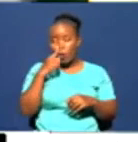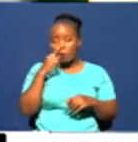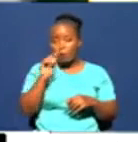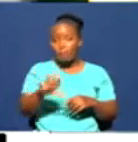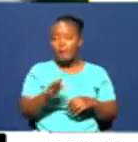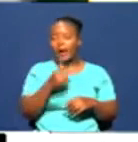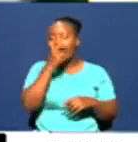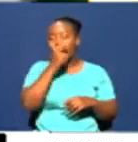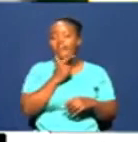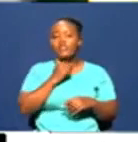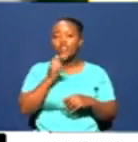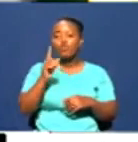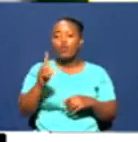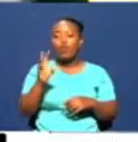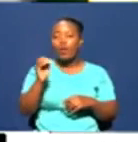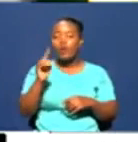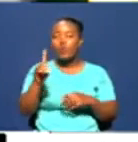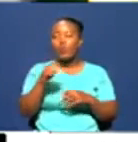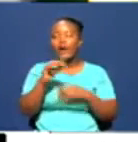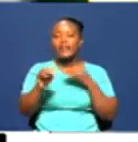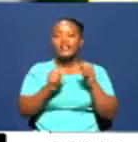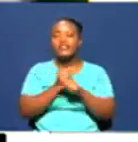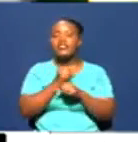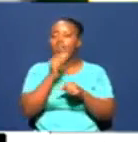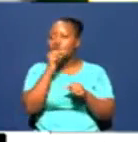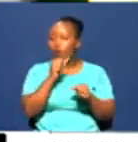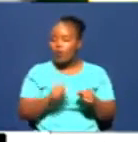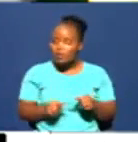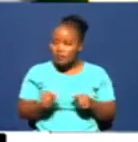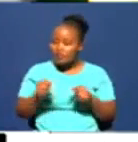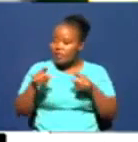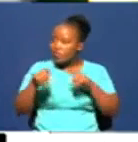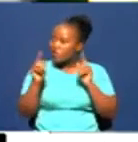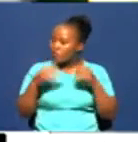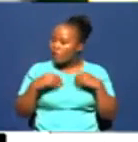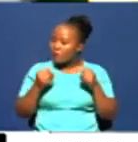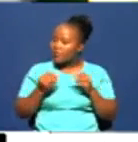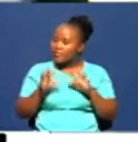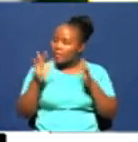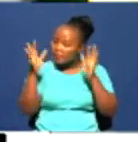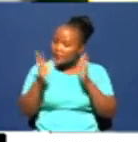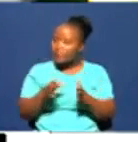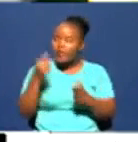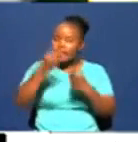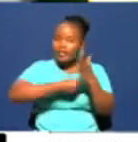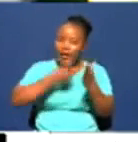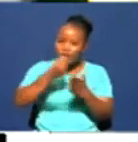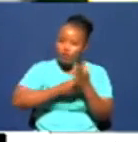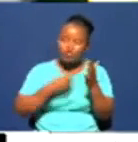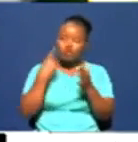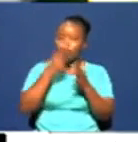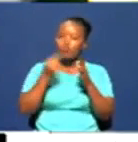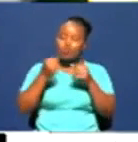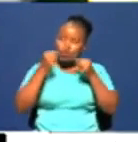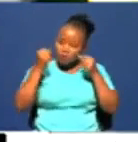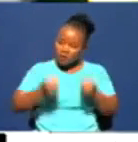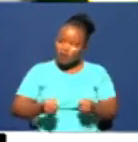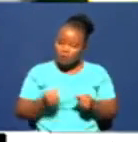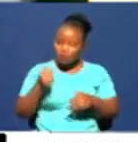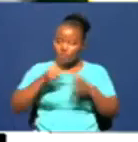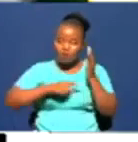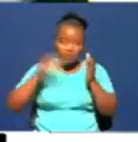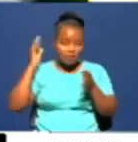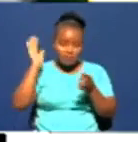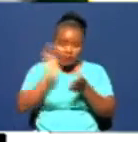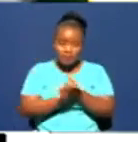Njonjo has been hailed as a knowledgeable, blunt and dedicated advocate who stood firm for what he believed in. He succumbed to pneumonia